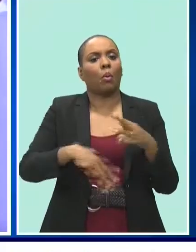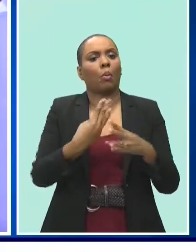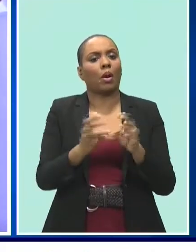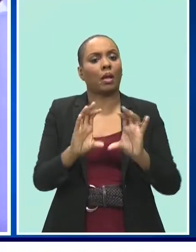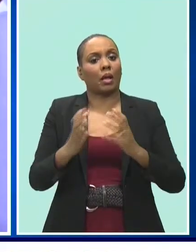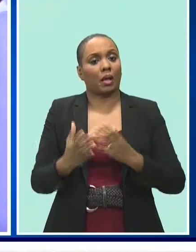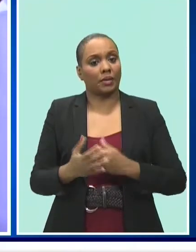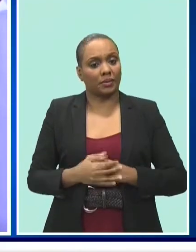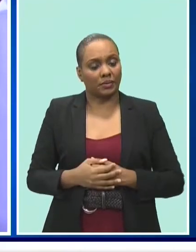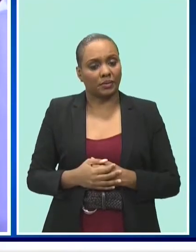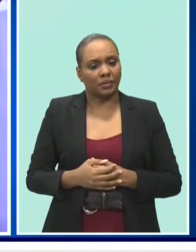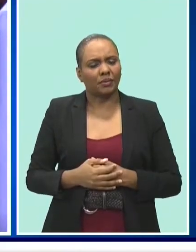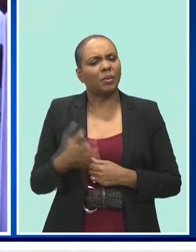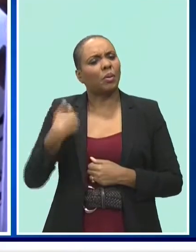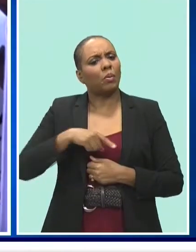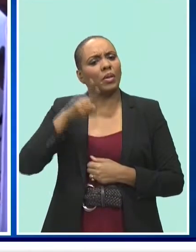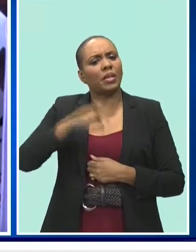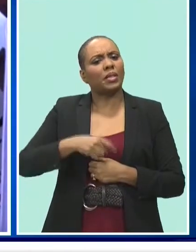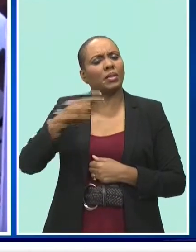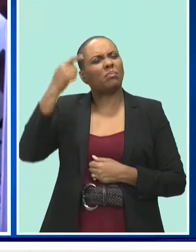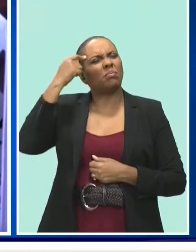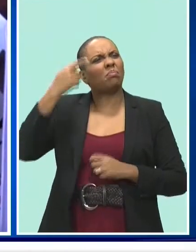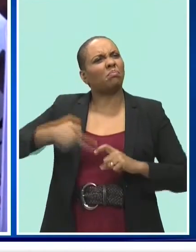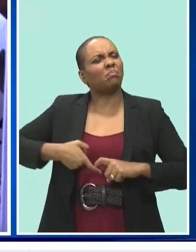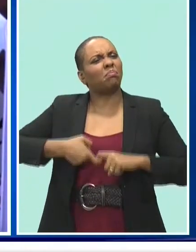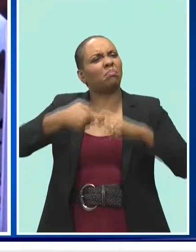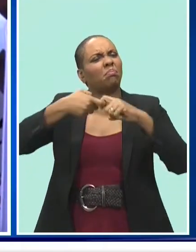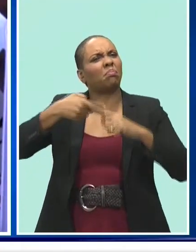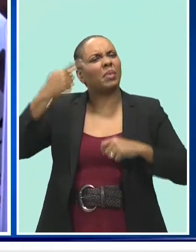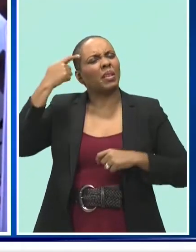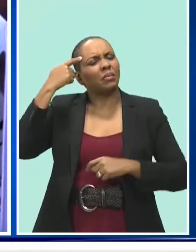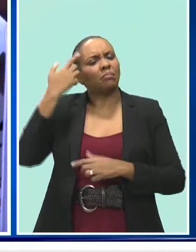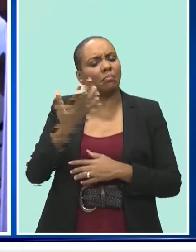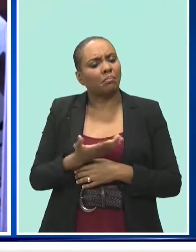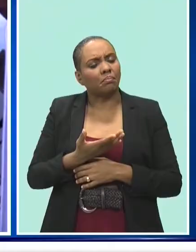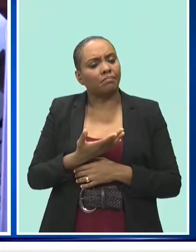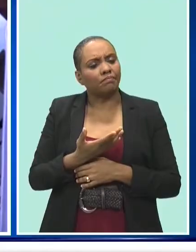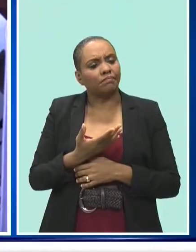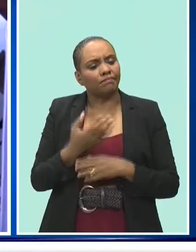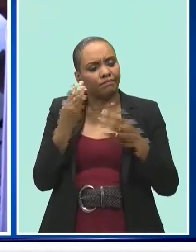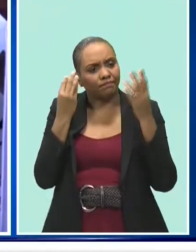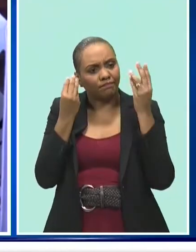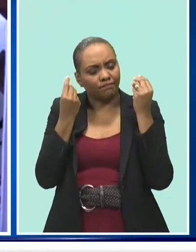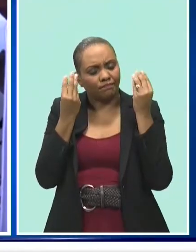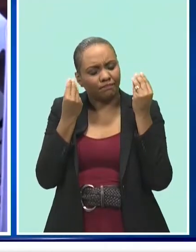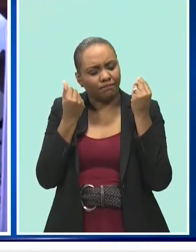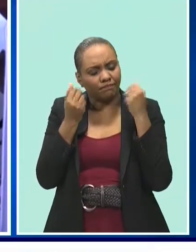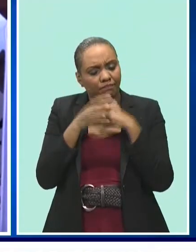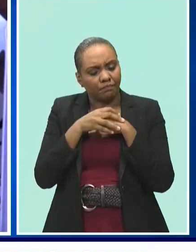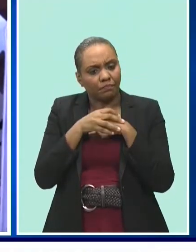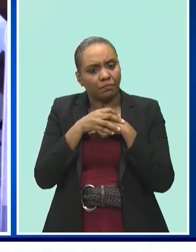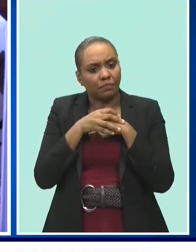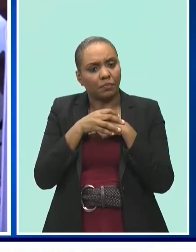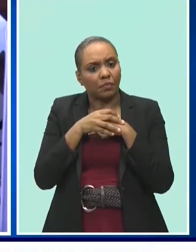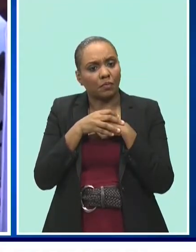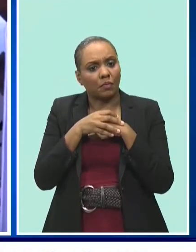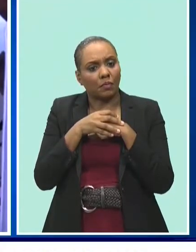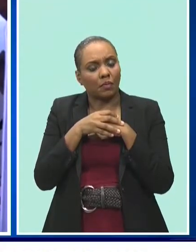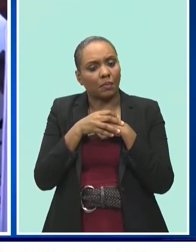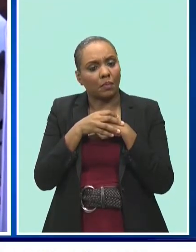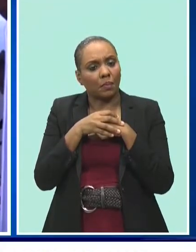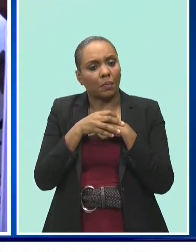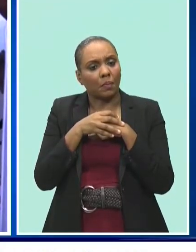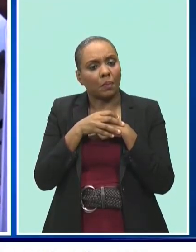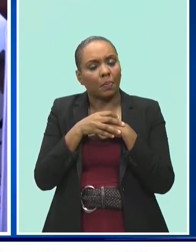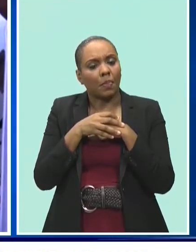must pause and begin to understand that we coasted for too long in the last